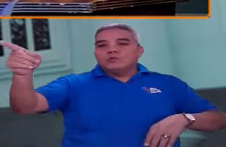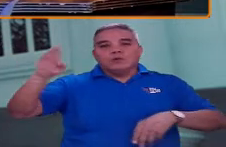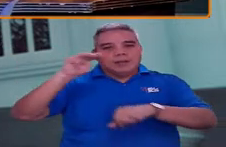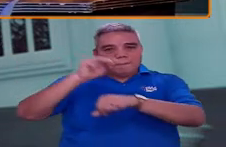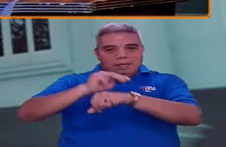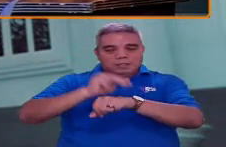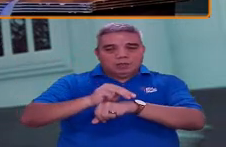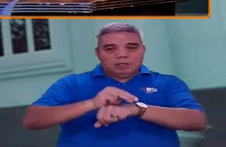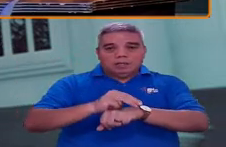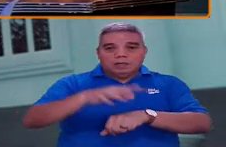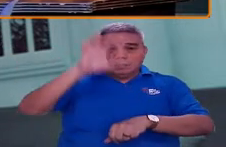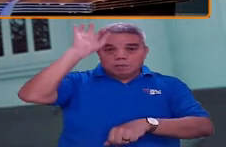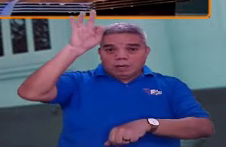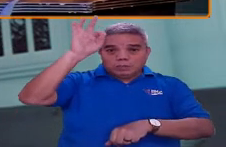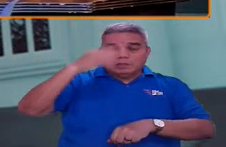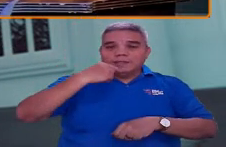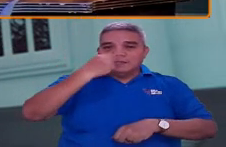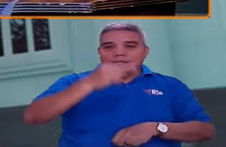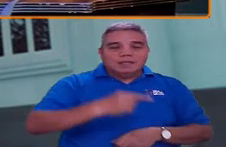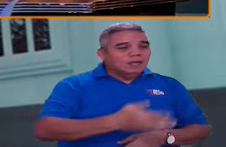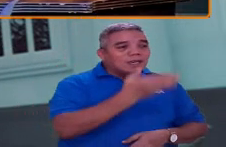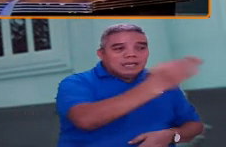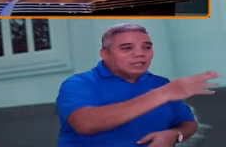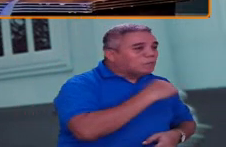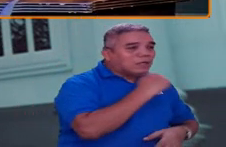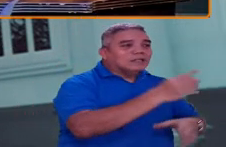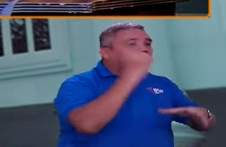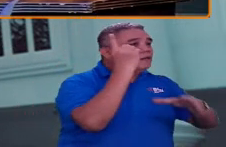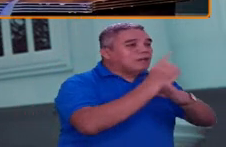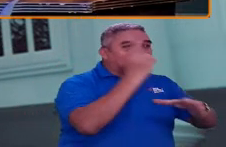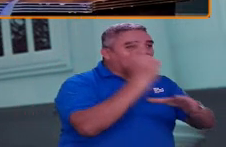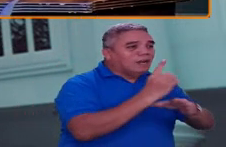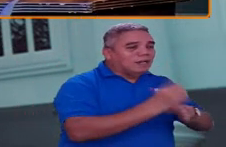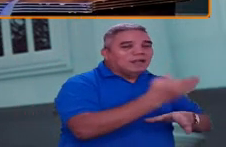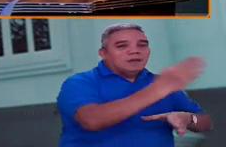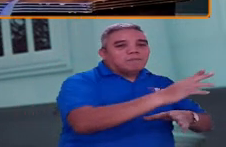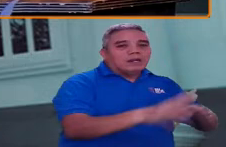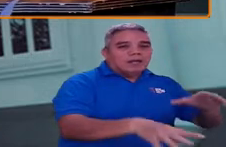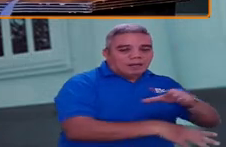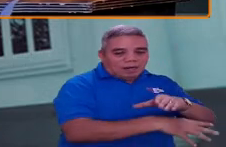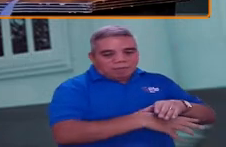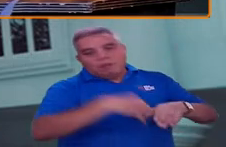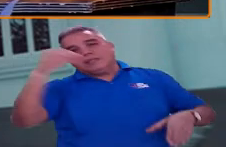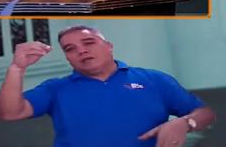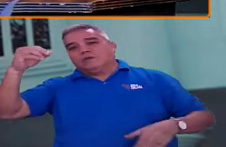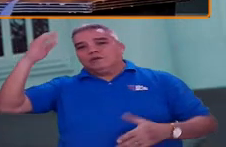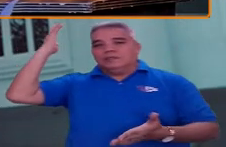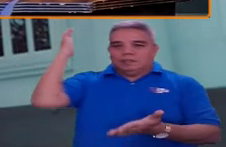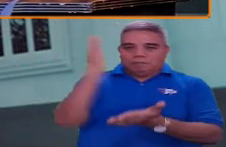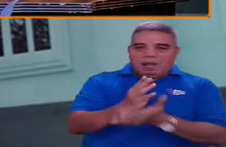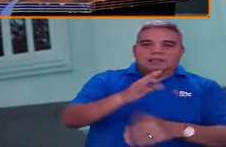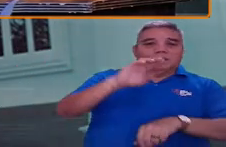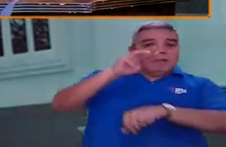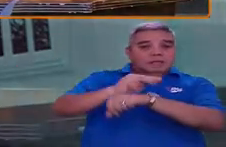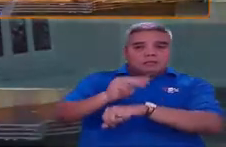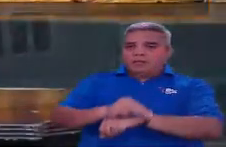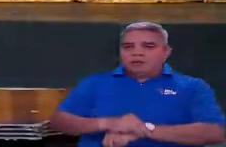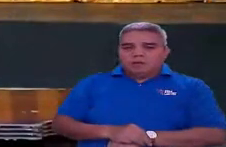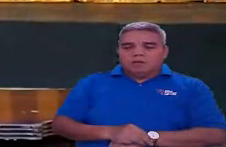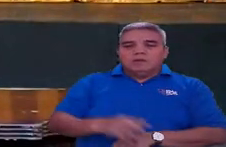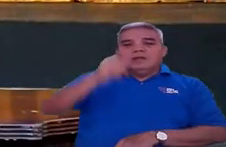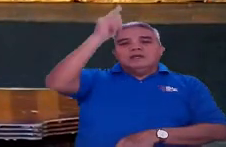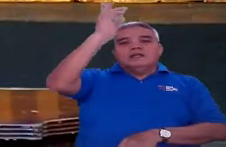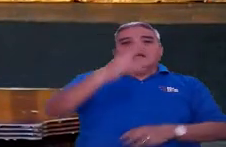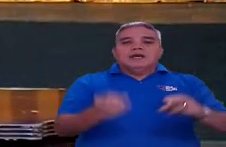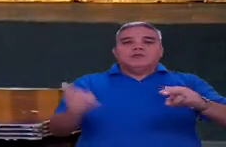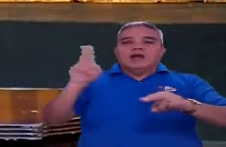ministry. Hindi ka dapat maging dahilan para lalabas ako sa ministry. God